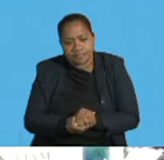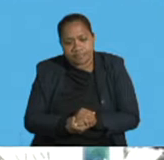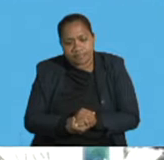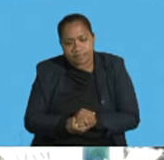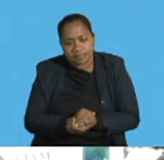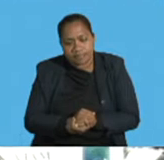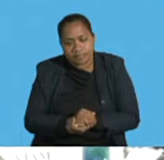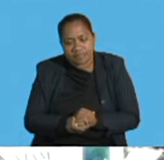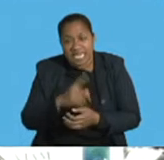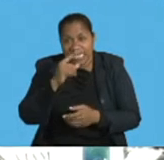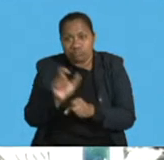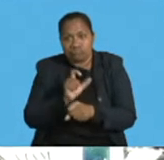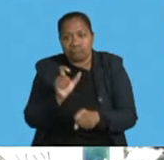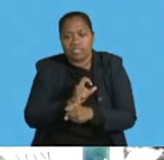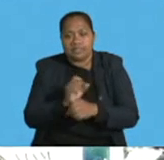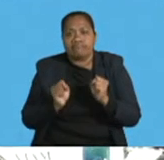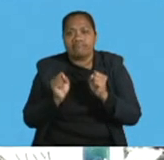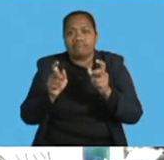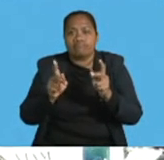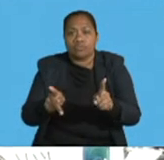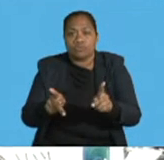create employment opportunities.